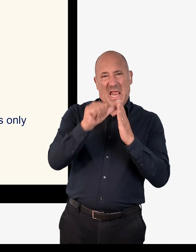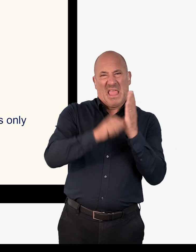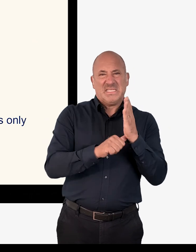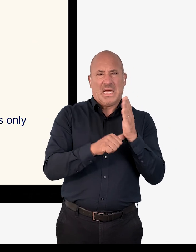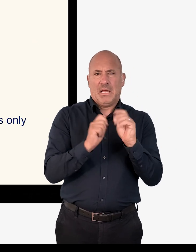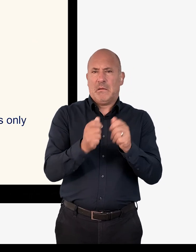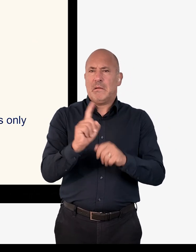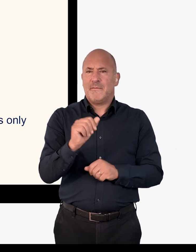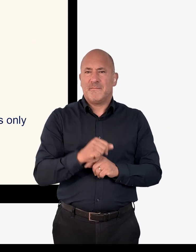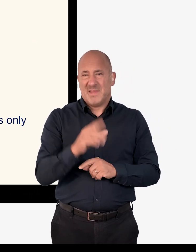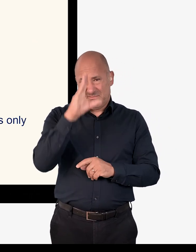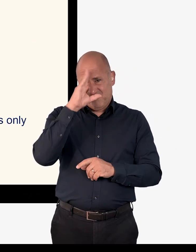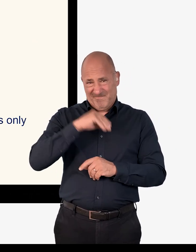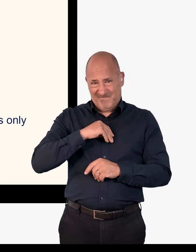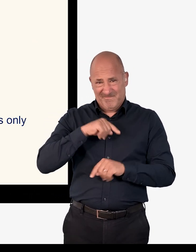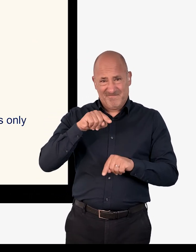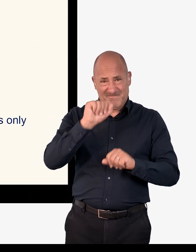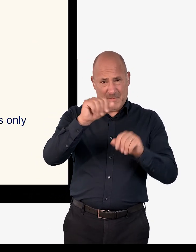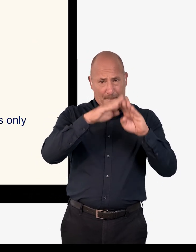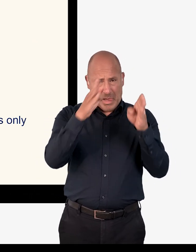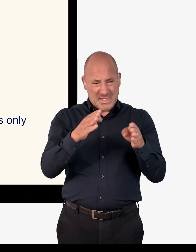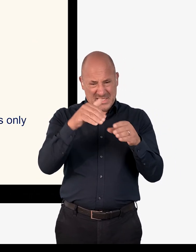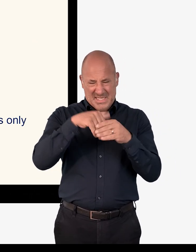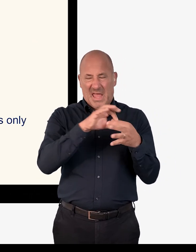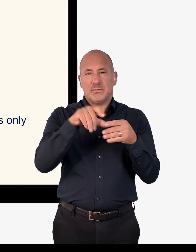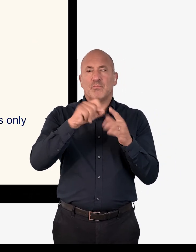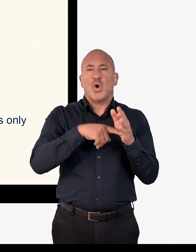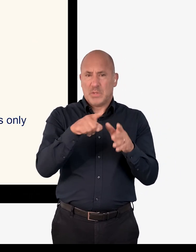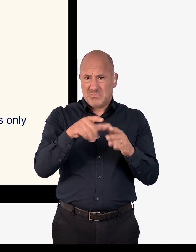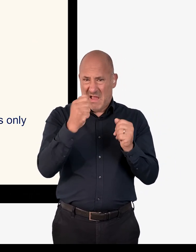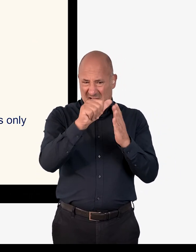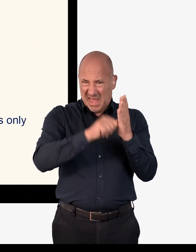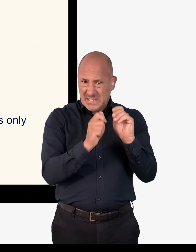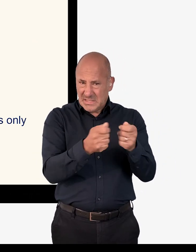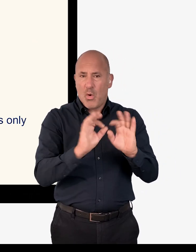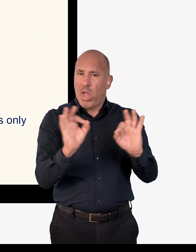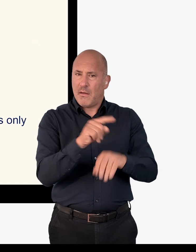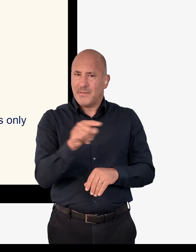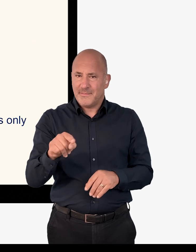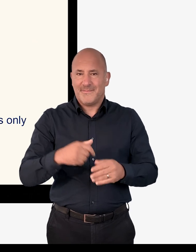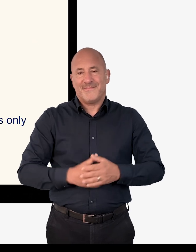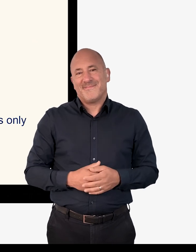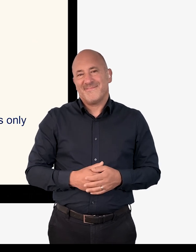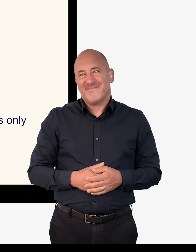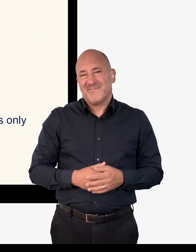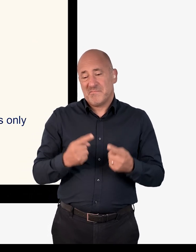Listing status. You'll need to confirm the listing status of the buildings included in the project.